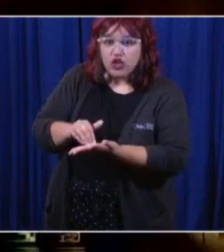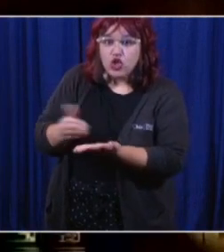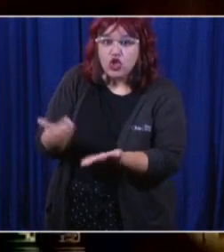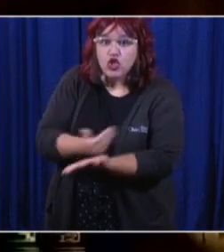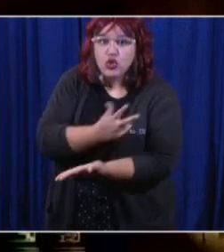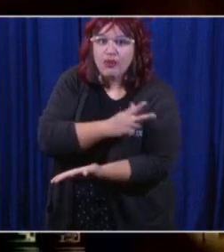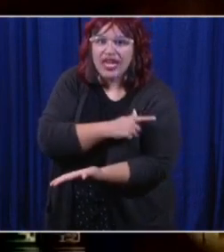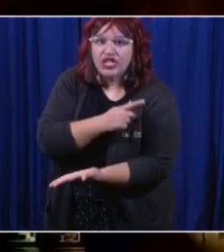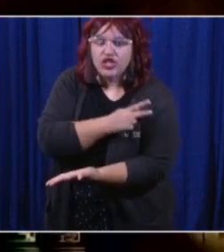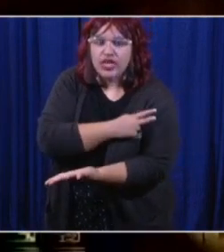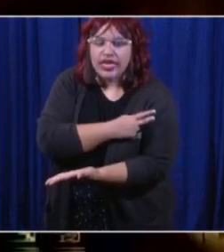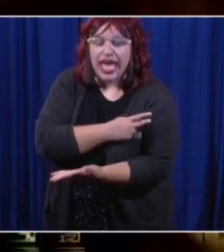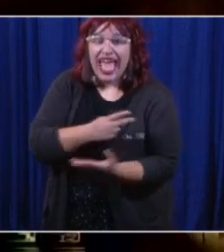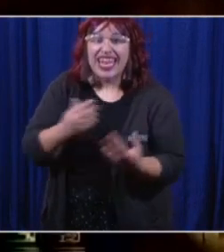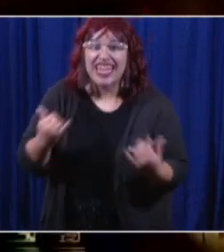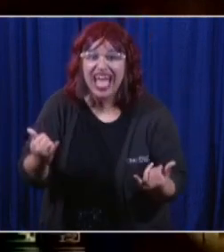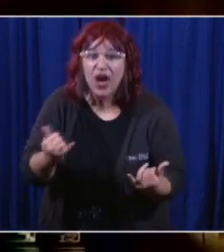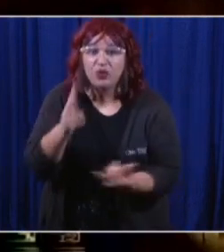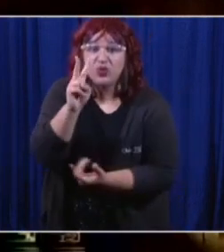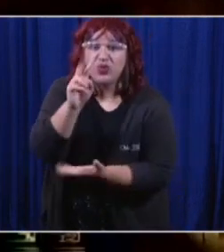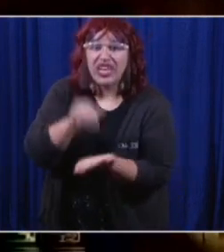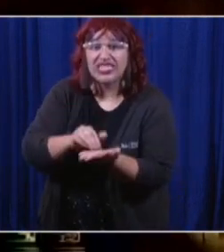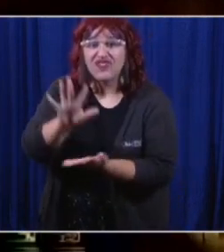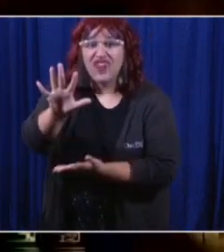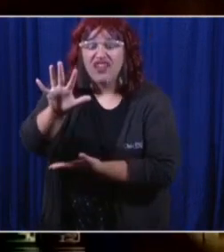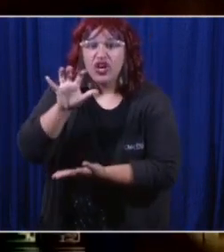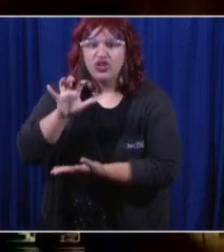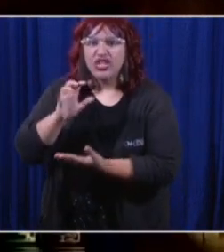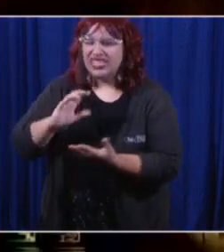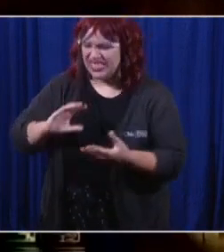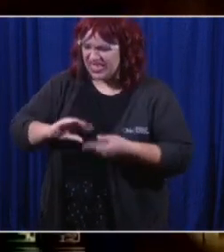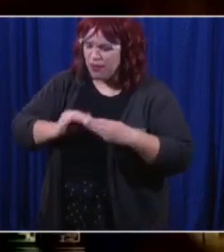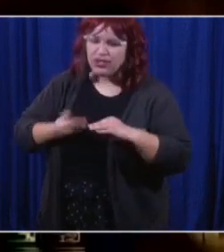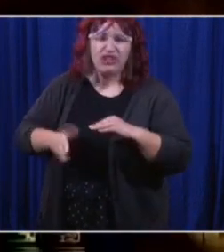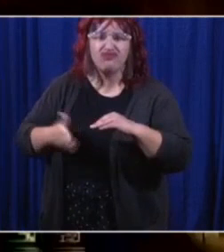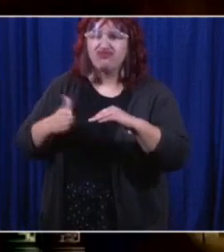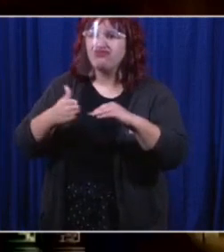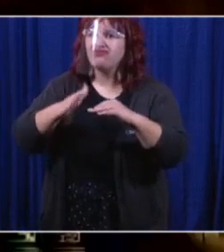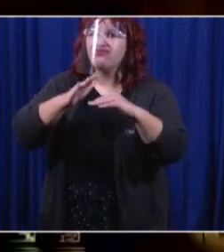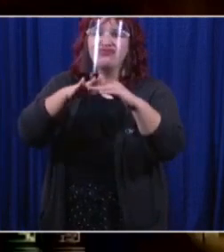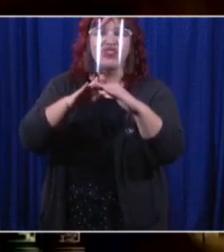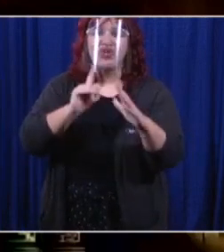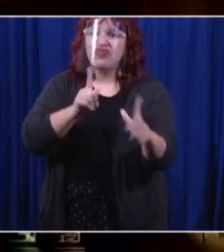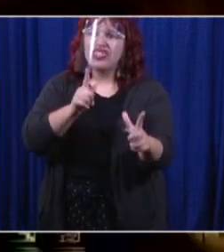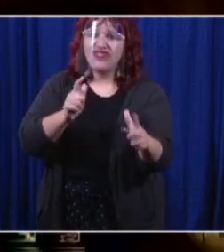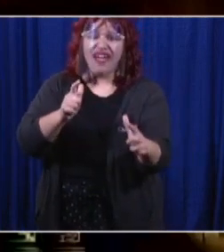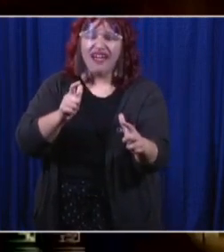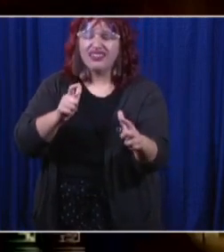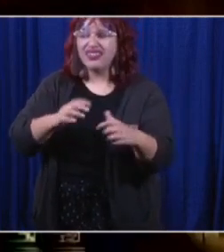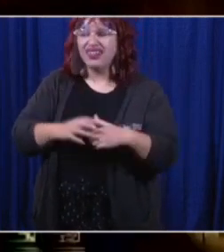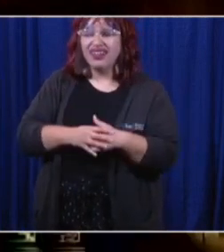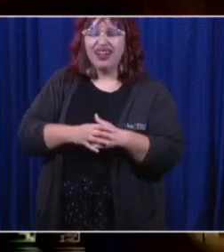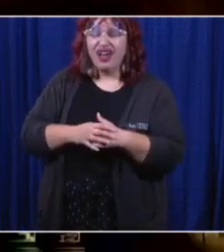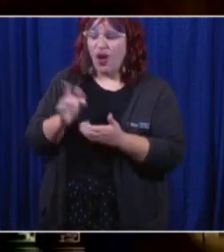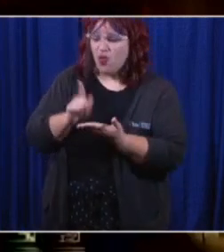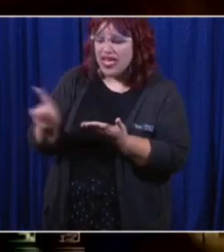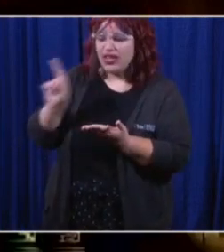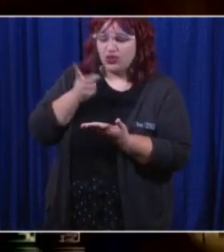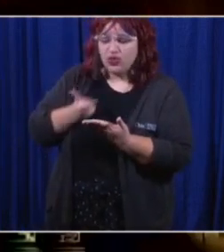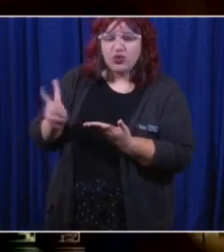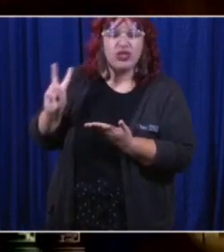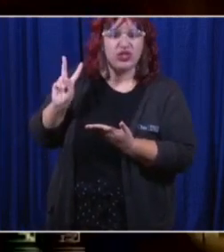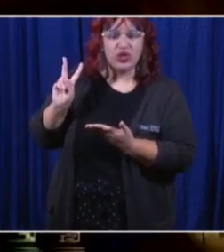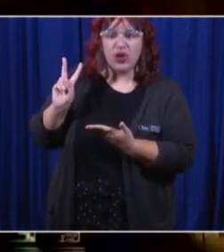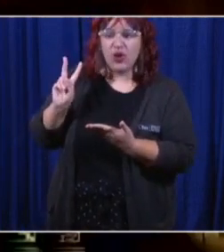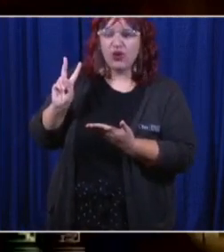So this is a serious problem. It's rapidly changing. A week ago or 2 weeks ago, if I would have talked to you, I would